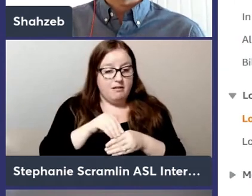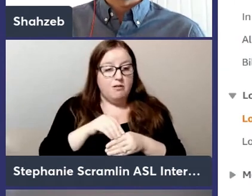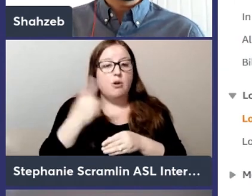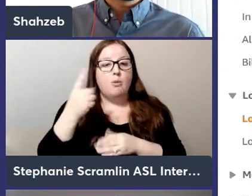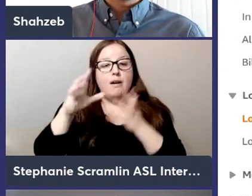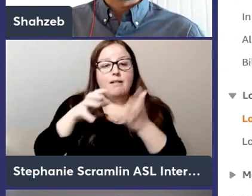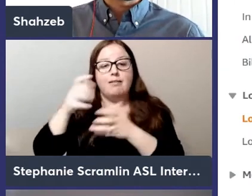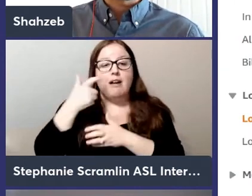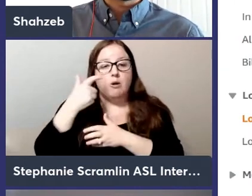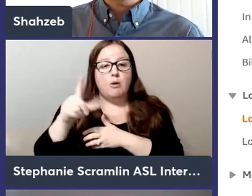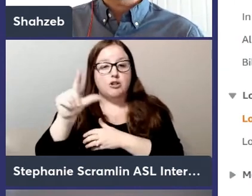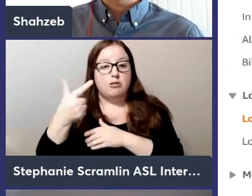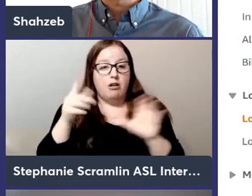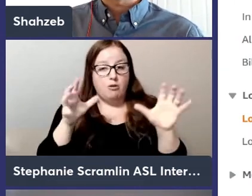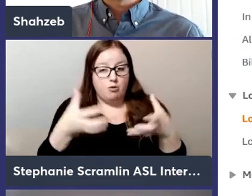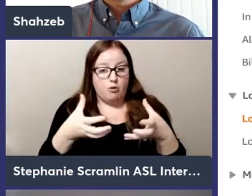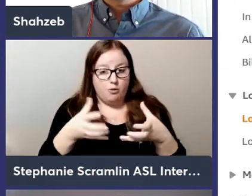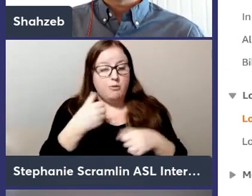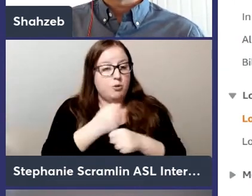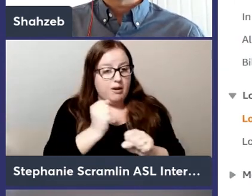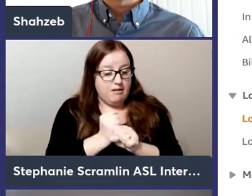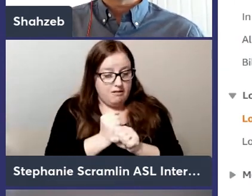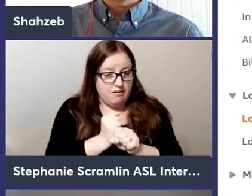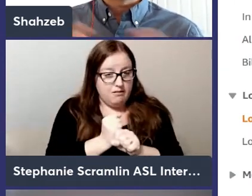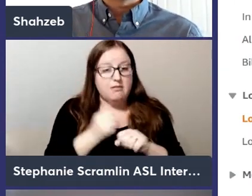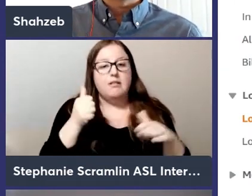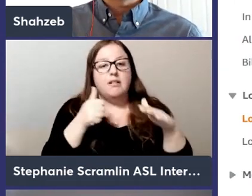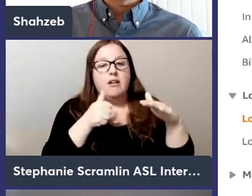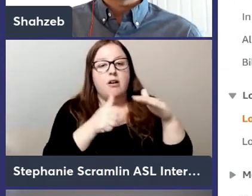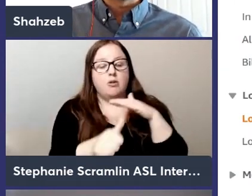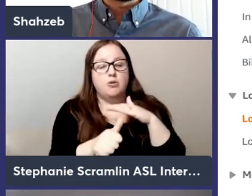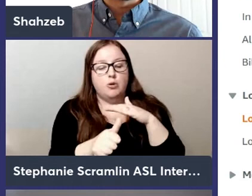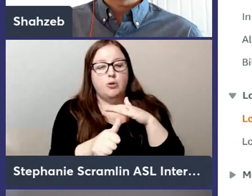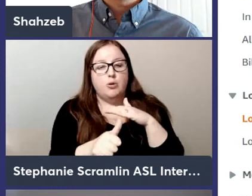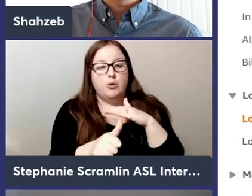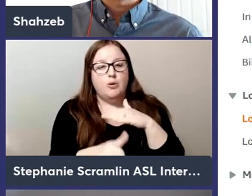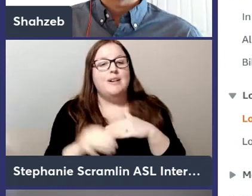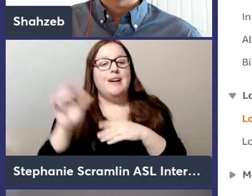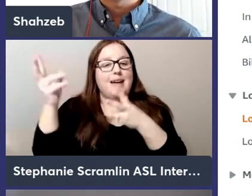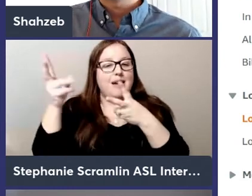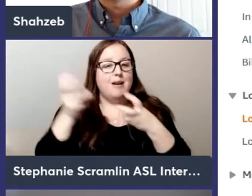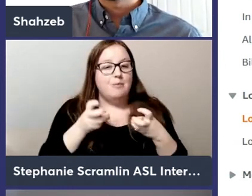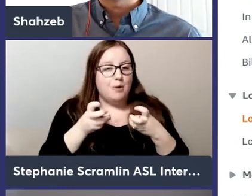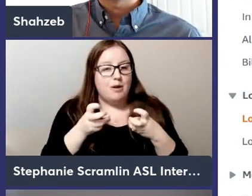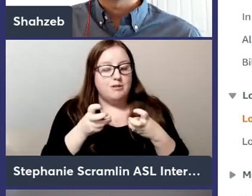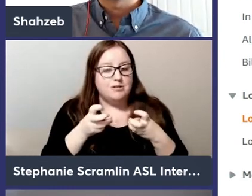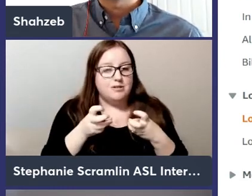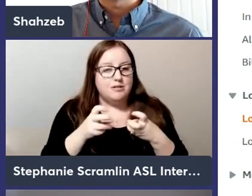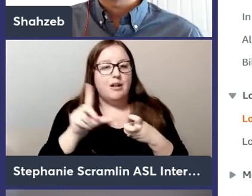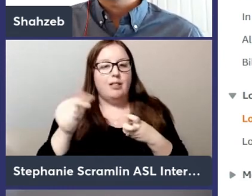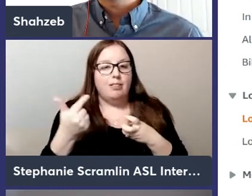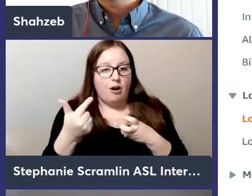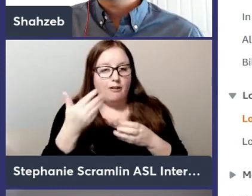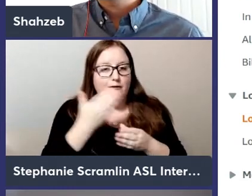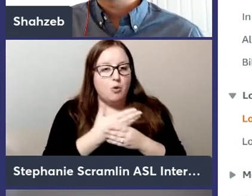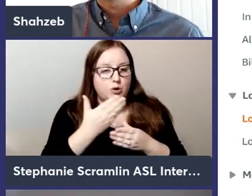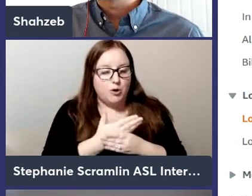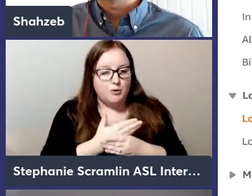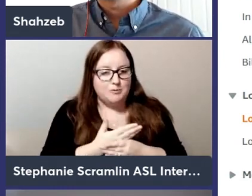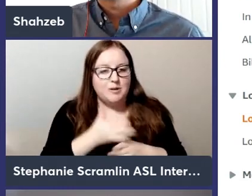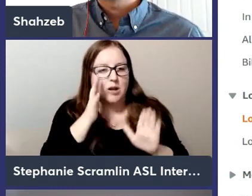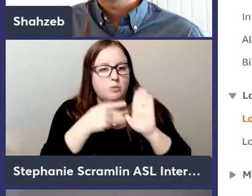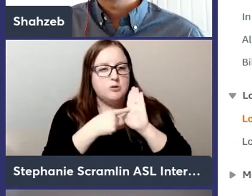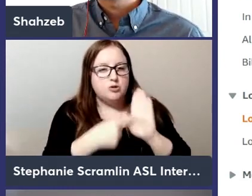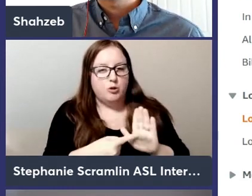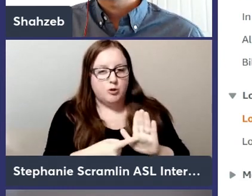CloudWatch log group, which is created, which is under the import log folder. Let me show